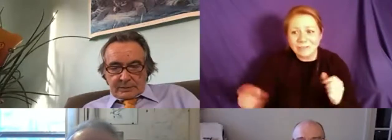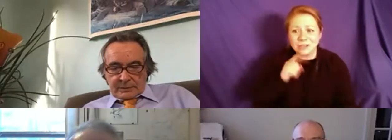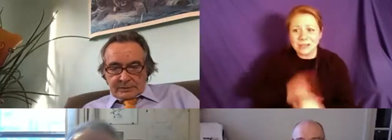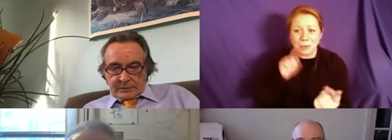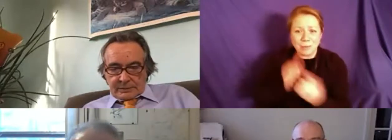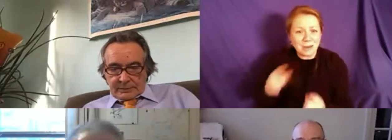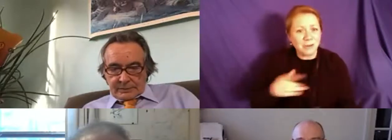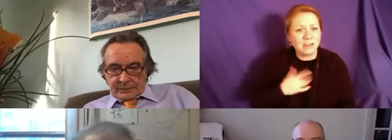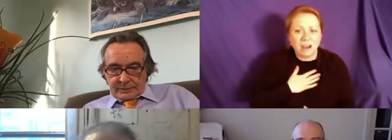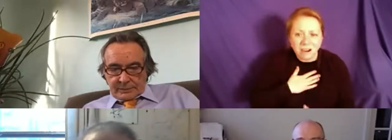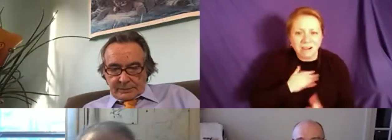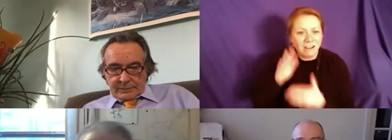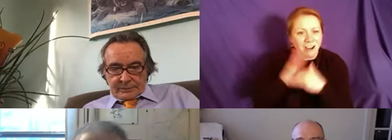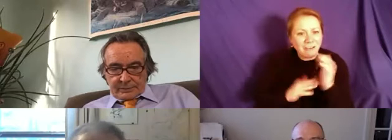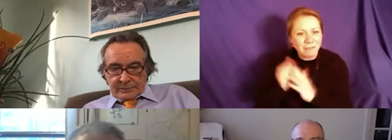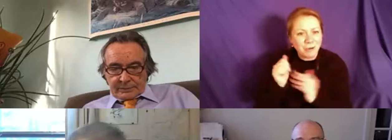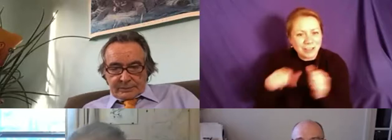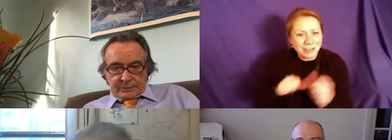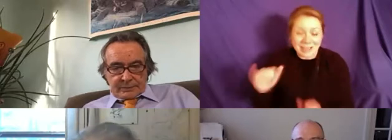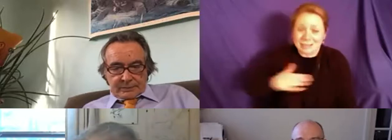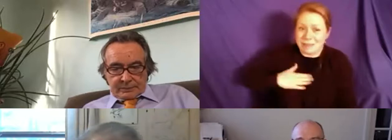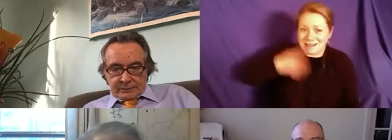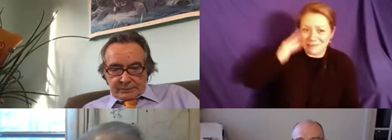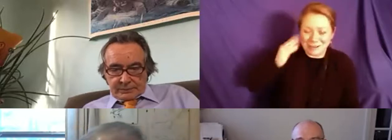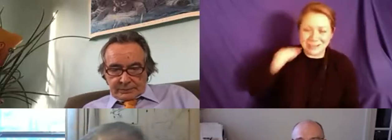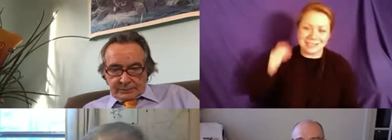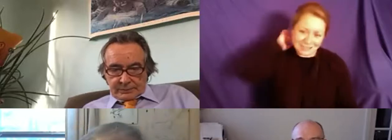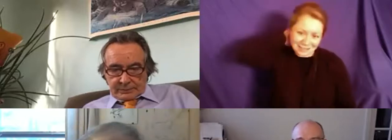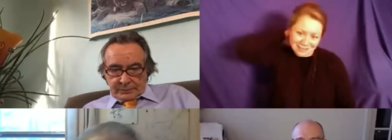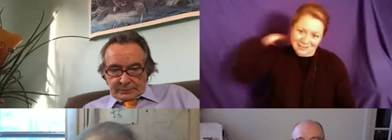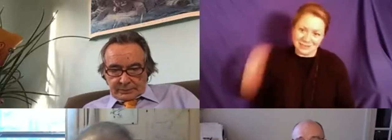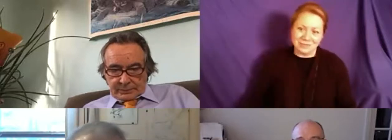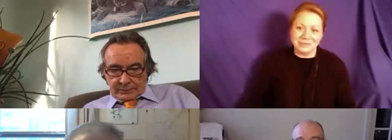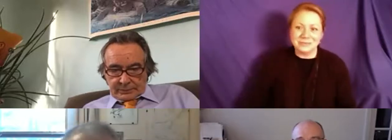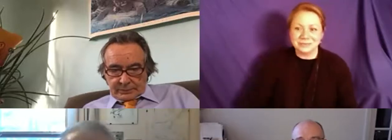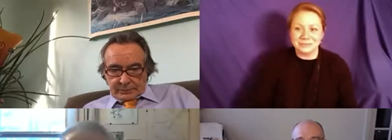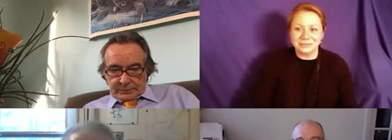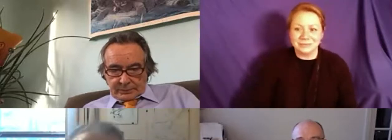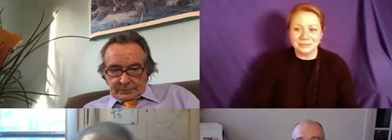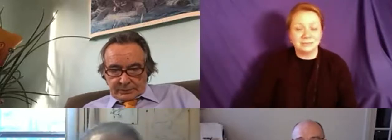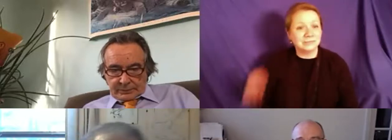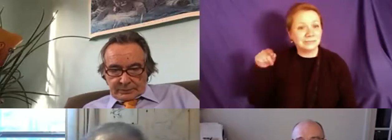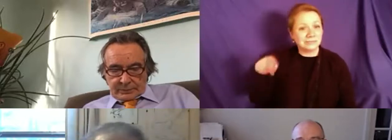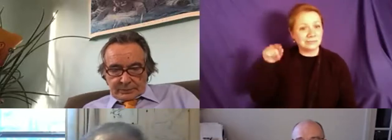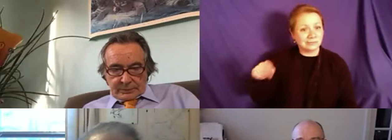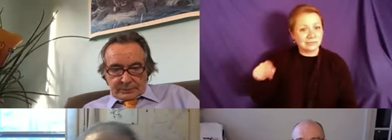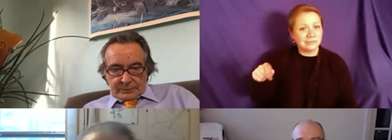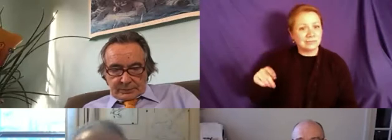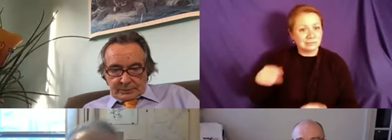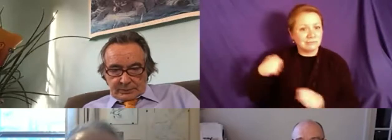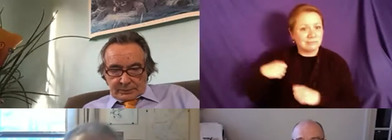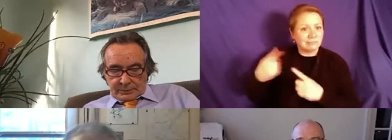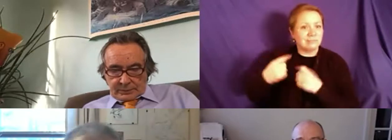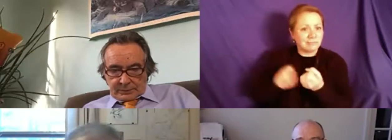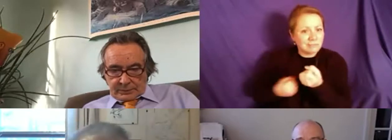meet him, and has been my experience. And he's been a long-term ally. He's served